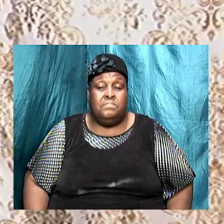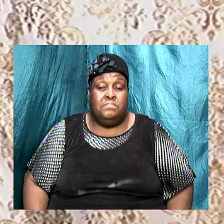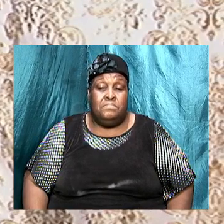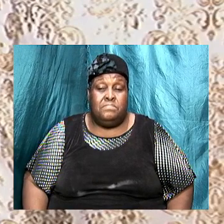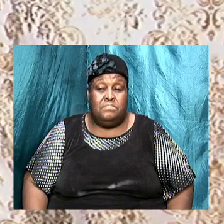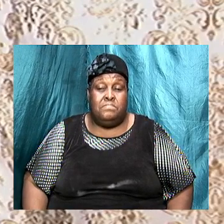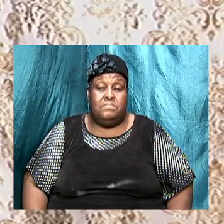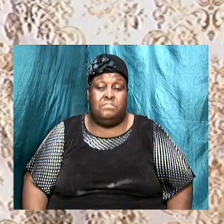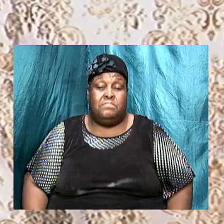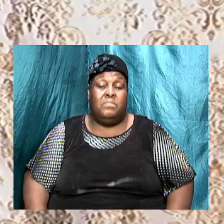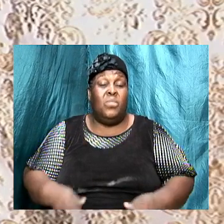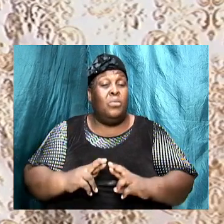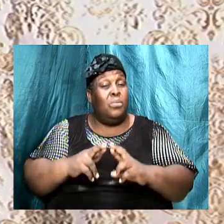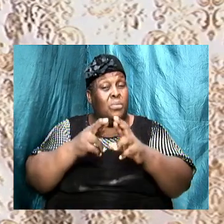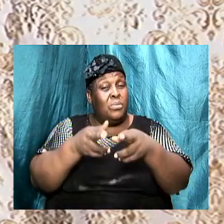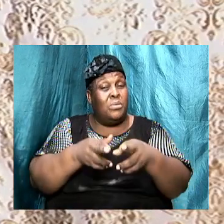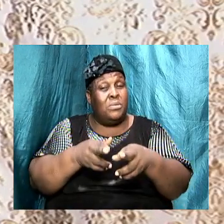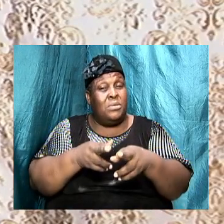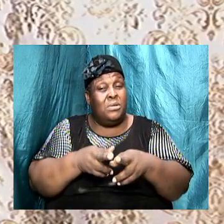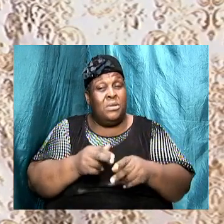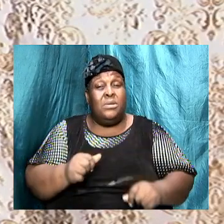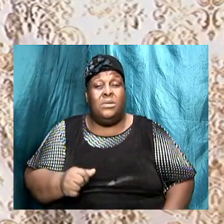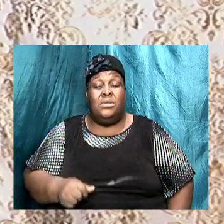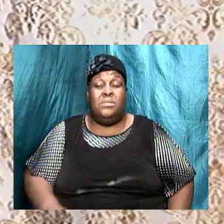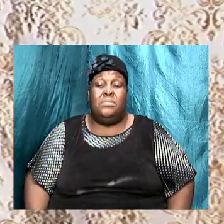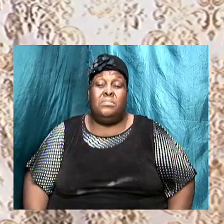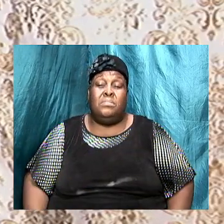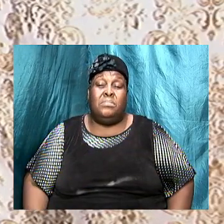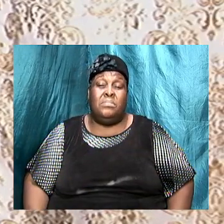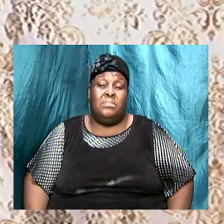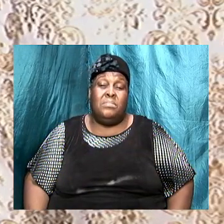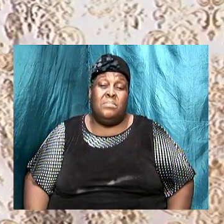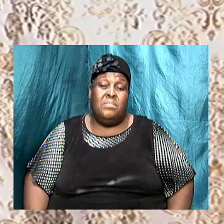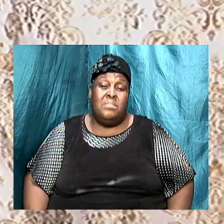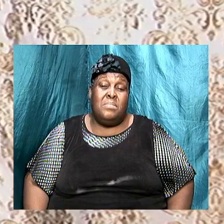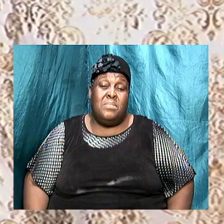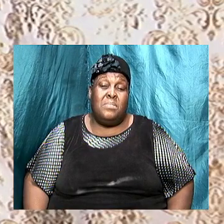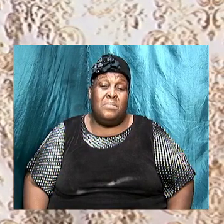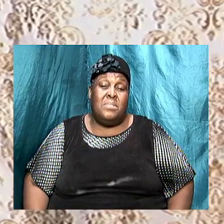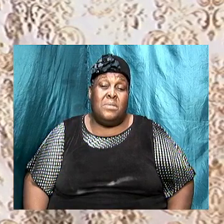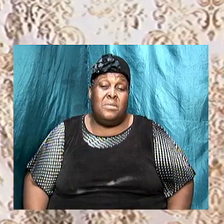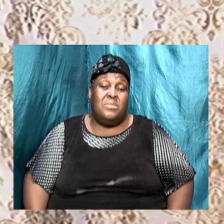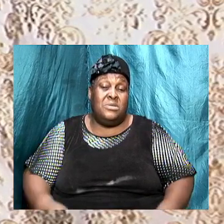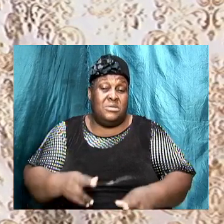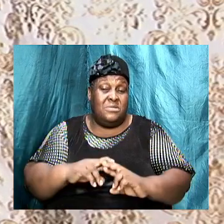So the reward was that he obtained a witness.